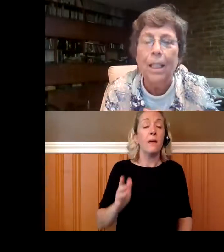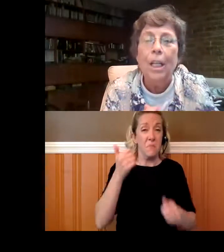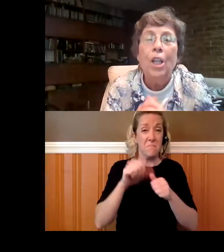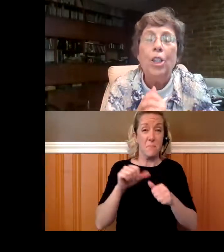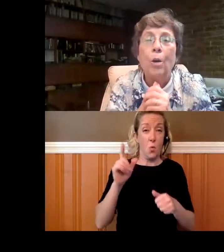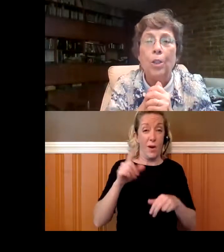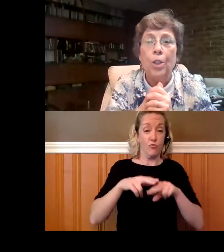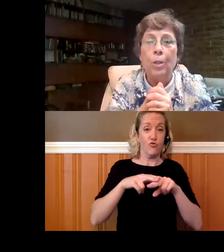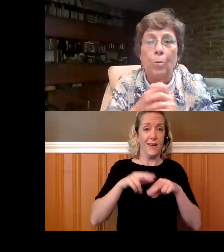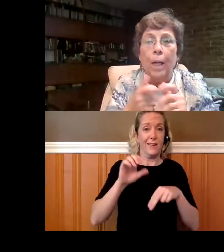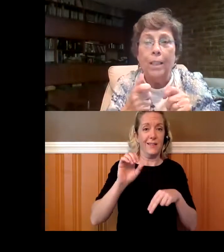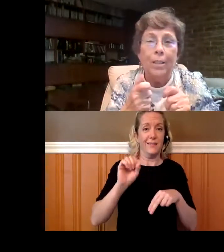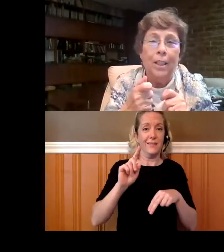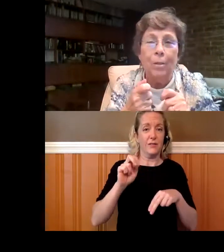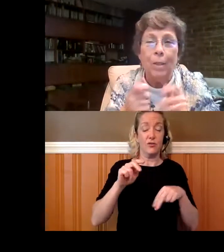people around the